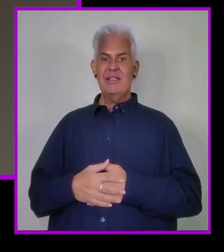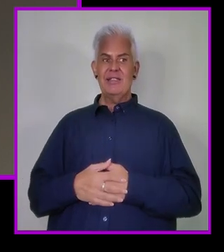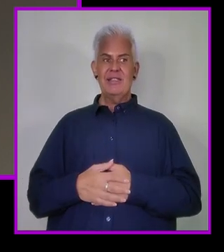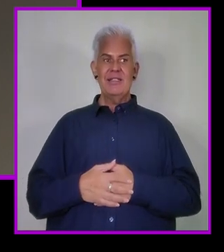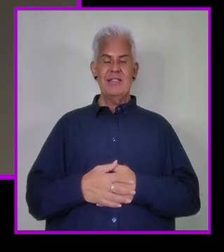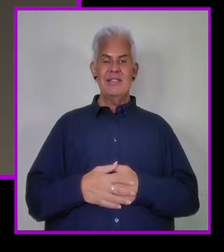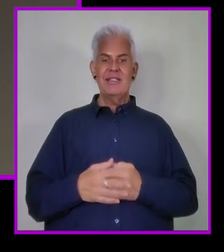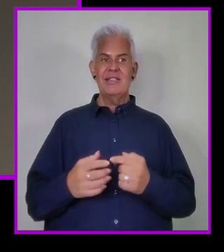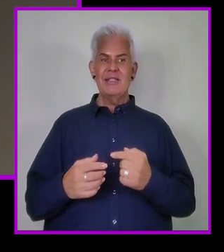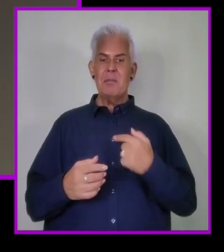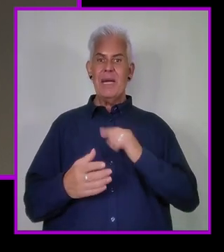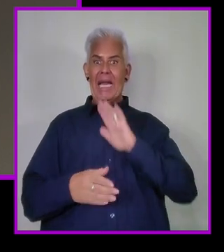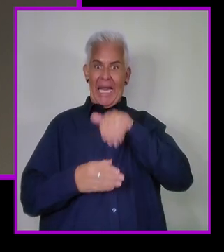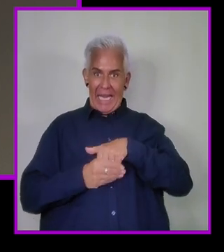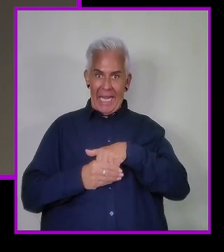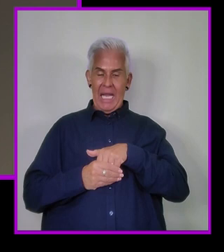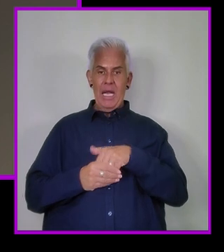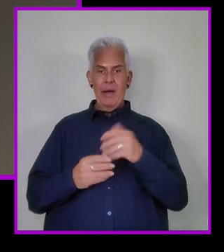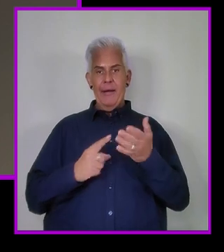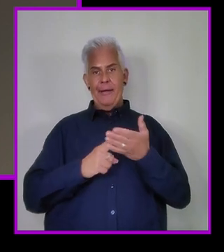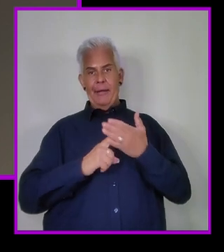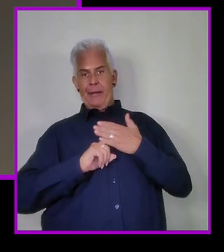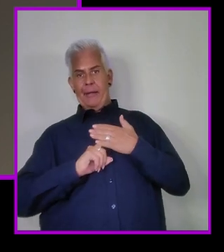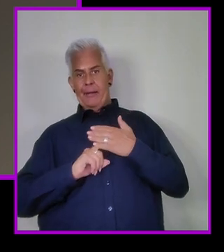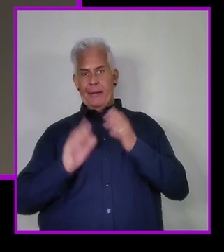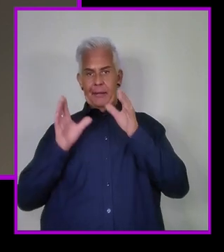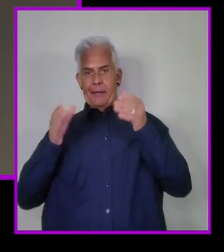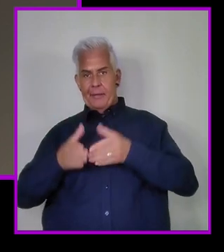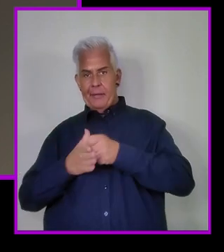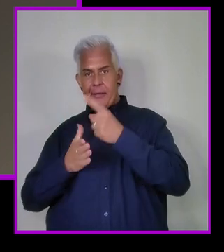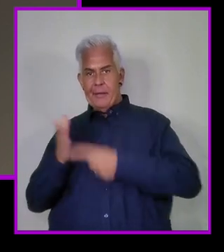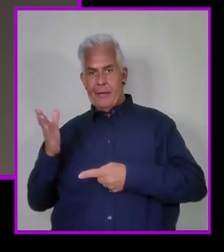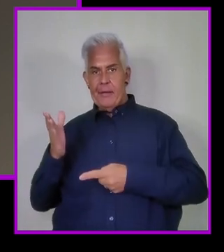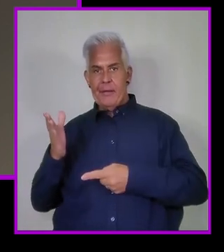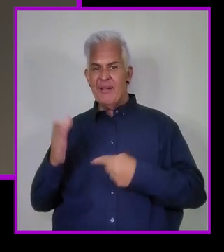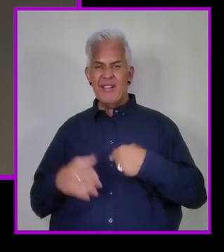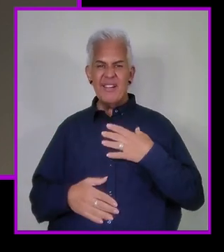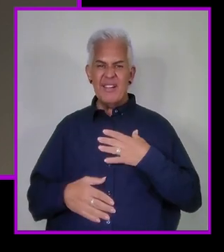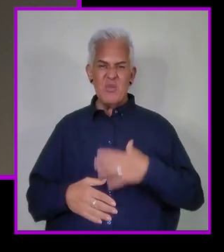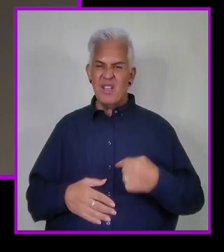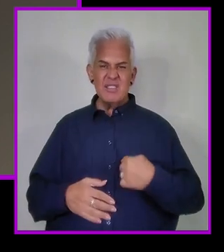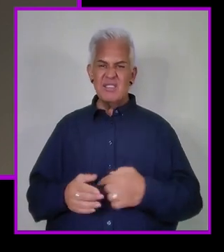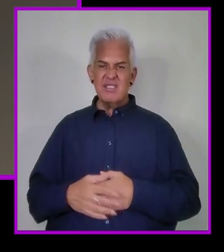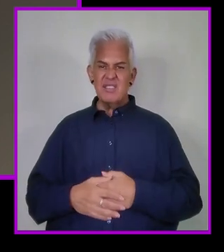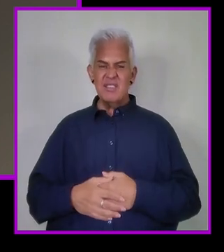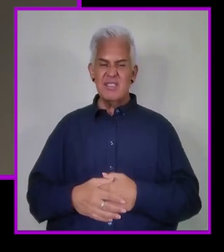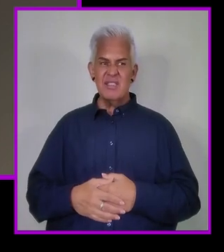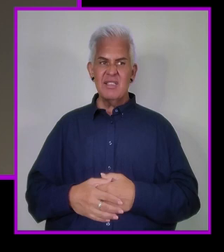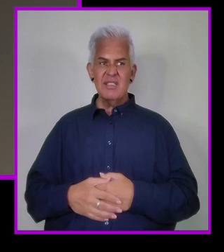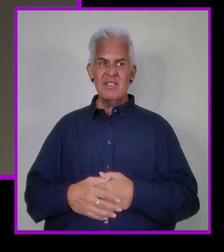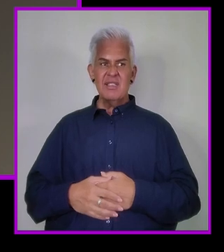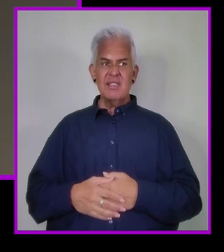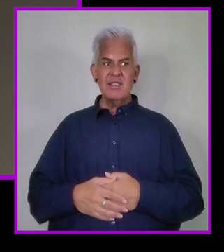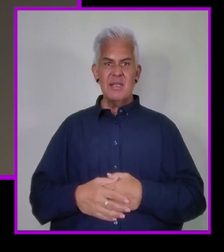When I came into it, I think I was very much pushed towards trying to do work focused on disability, but that isn't particularly what I wanted to do. Mm. That